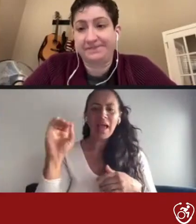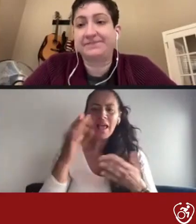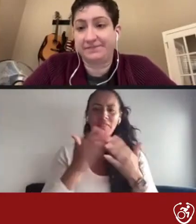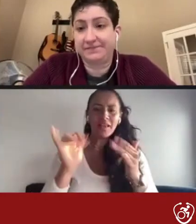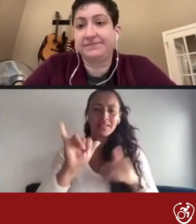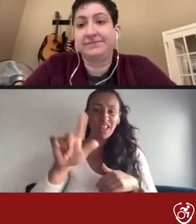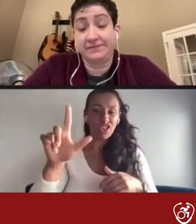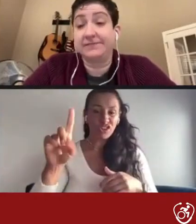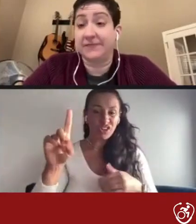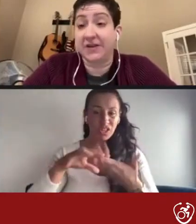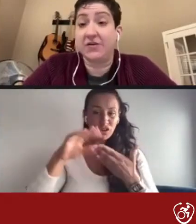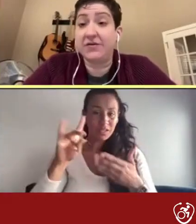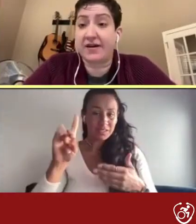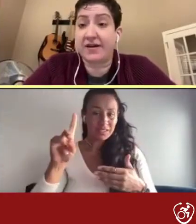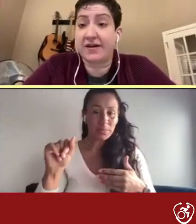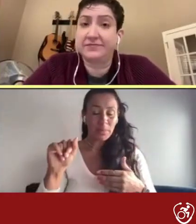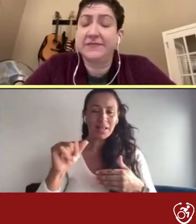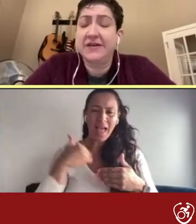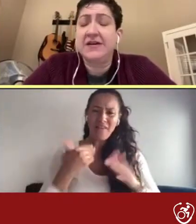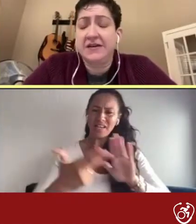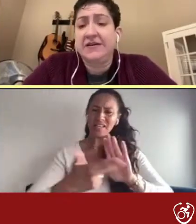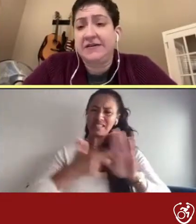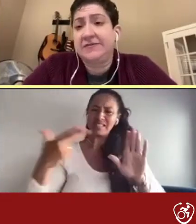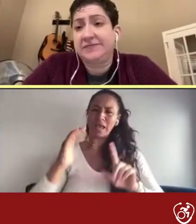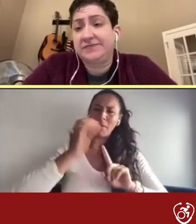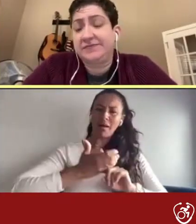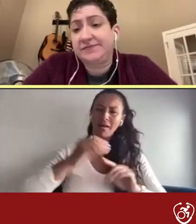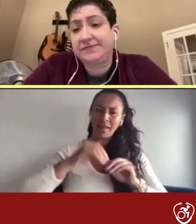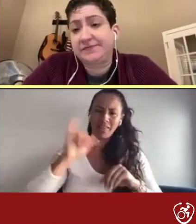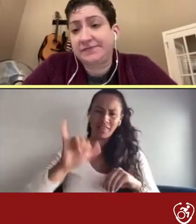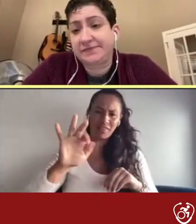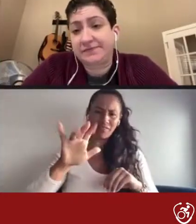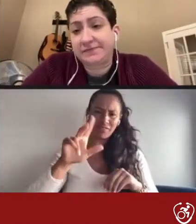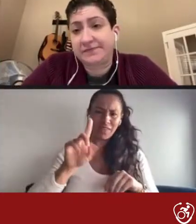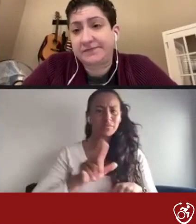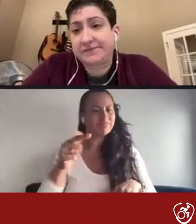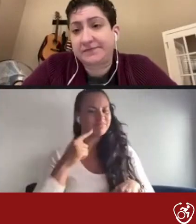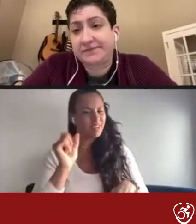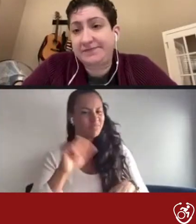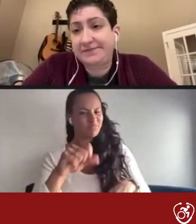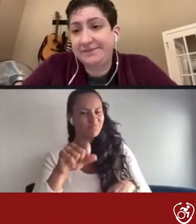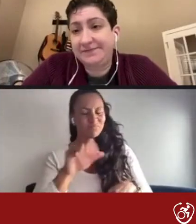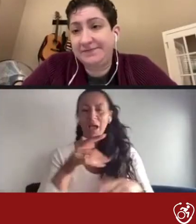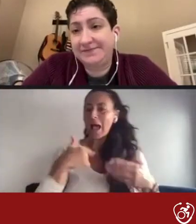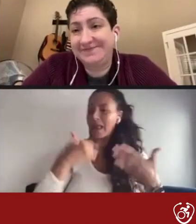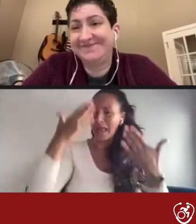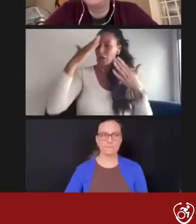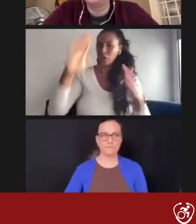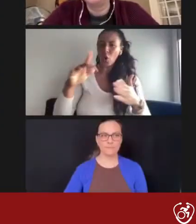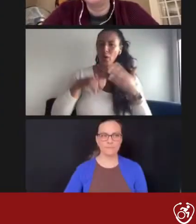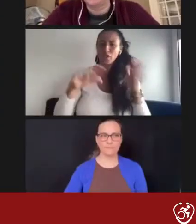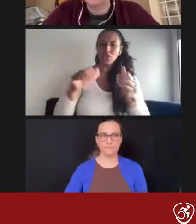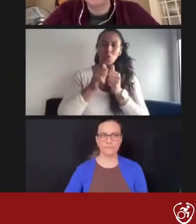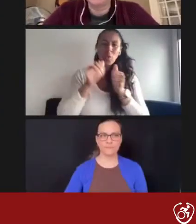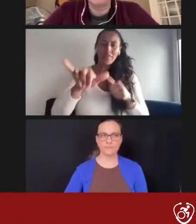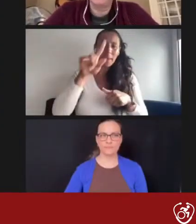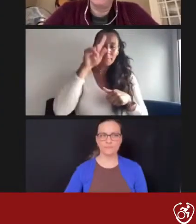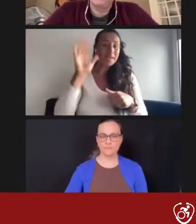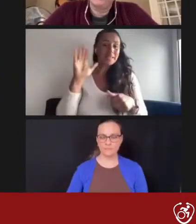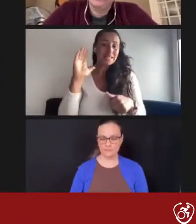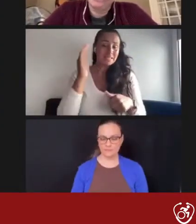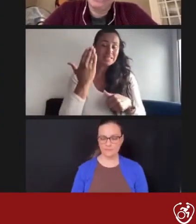there's still a stigma in the field. Oh yeah. And I don't even know, I don't know what to do with that, because it seems